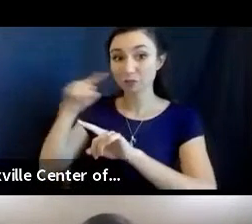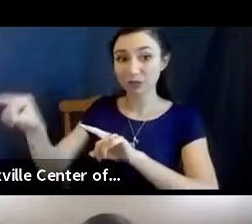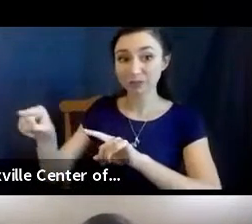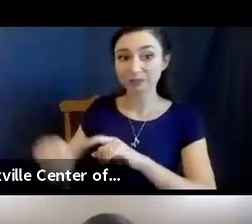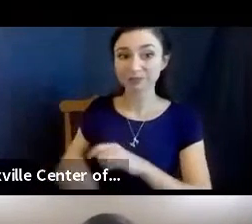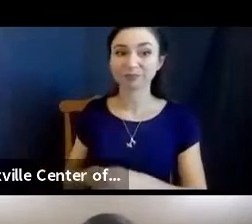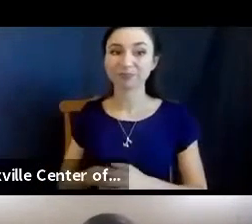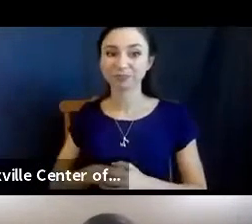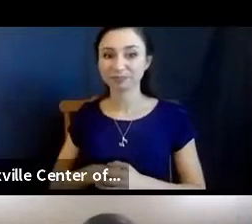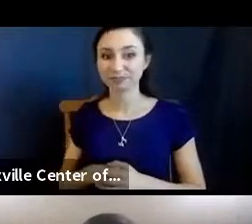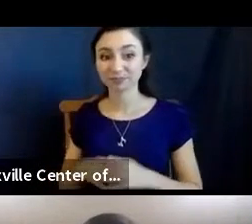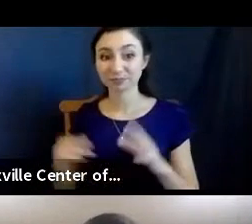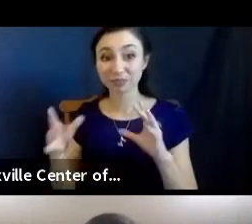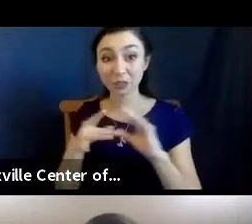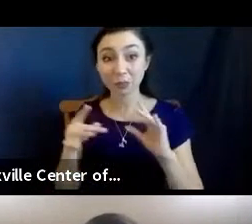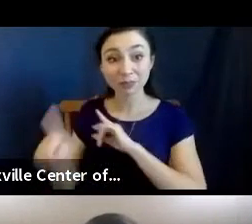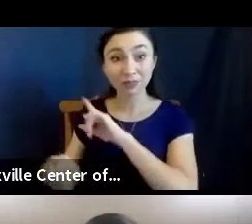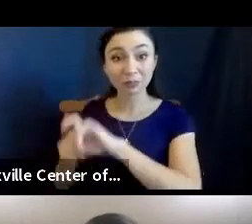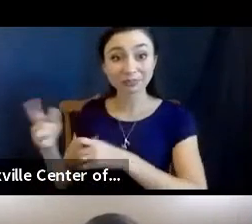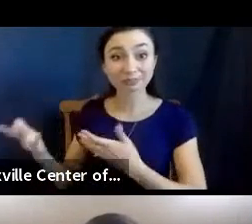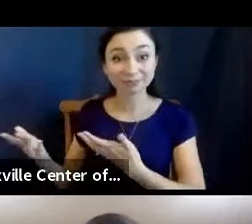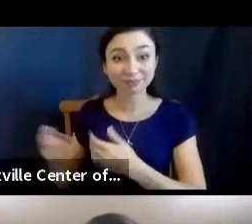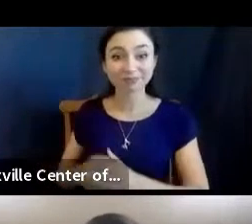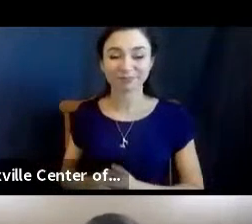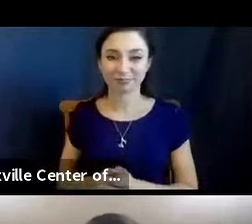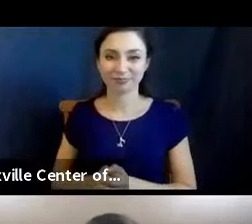or comments?